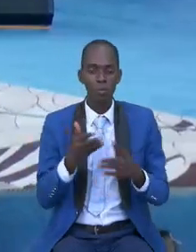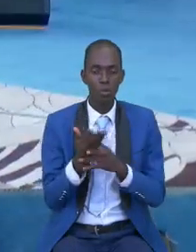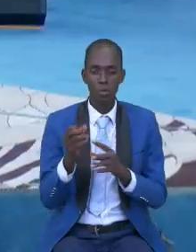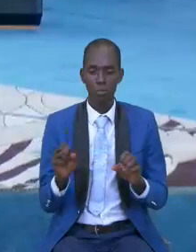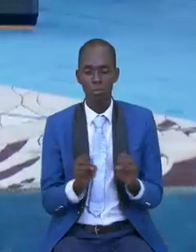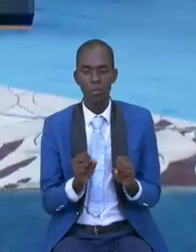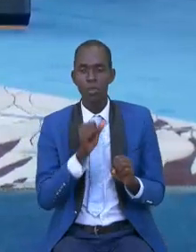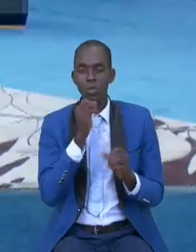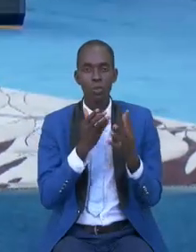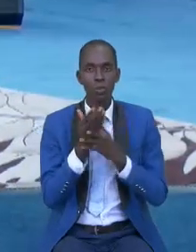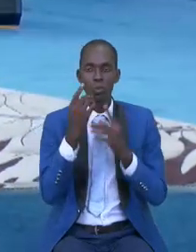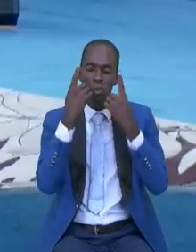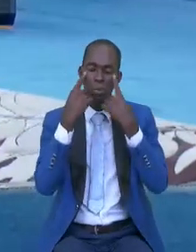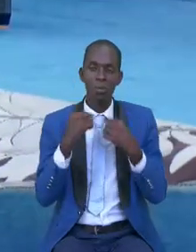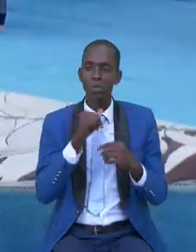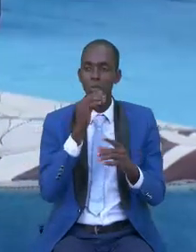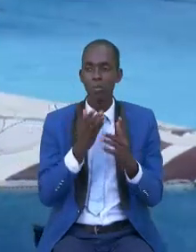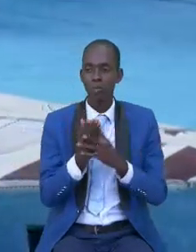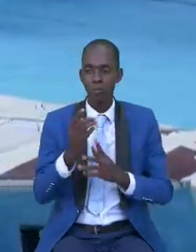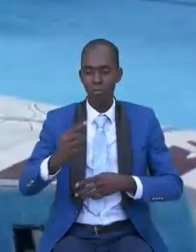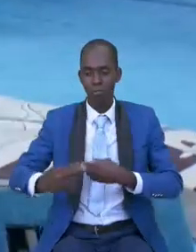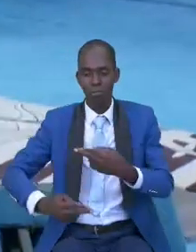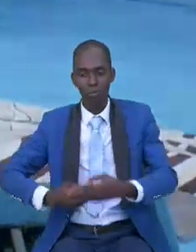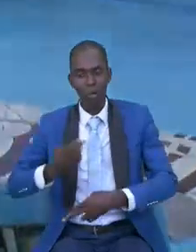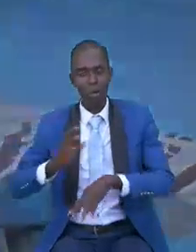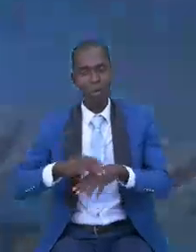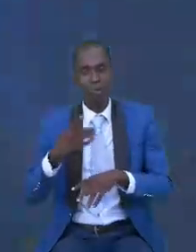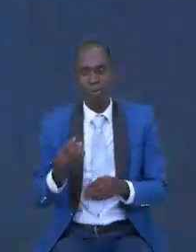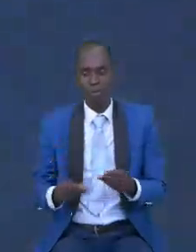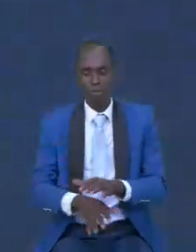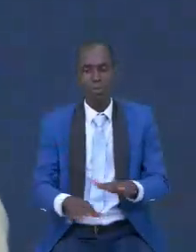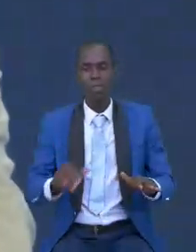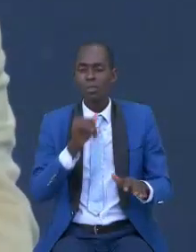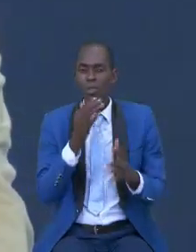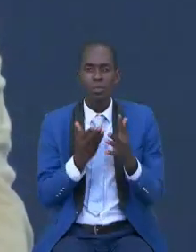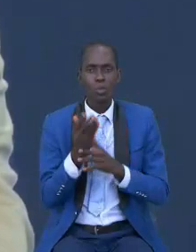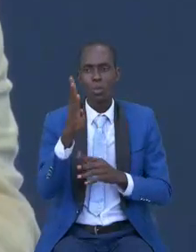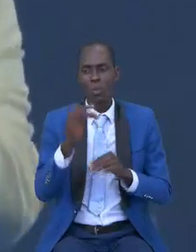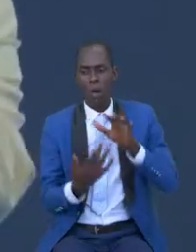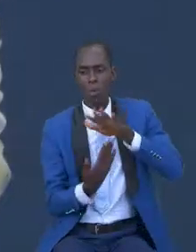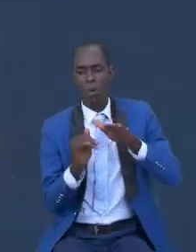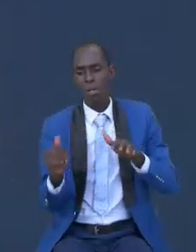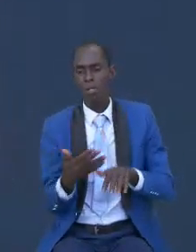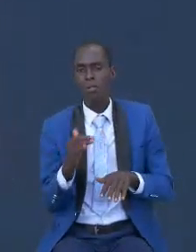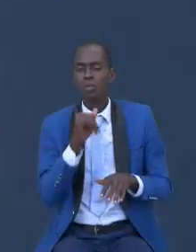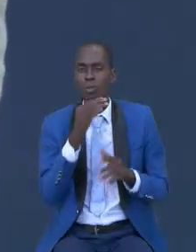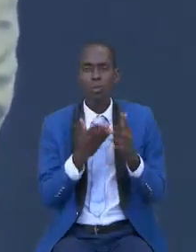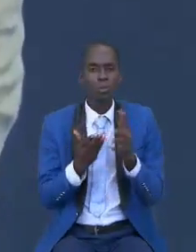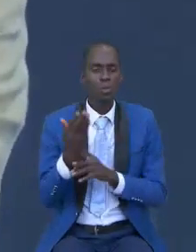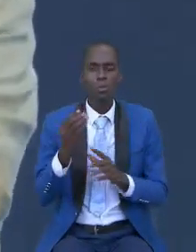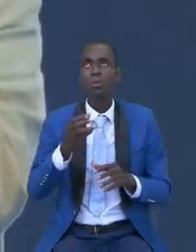It doesn't come by rolling on the ground. It doesn't come by burning anything. It doesn't come by drinking anything.